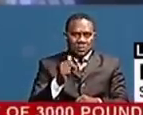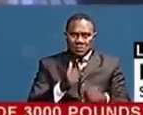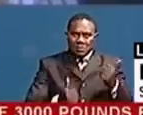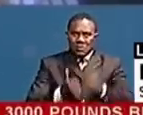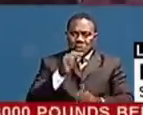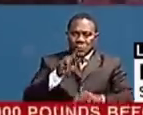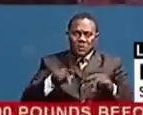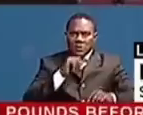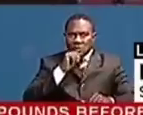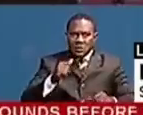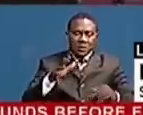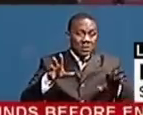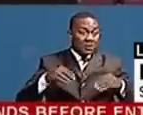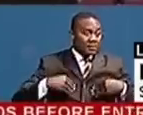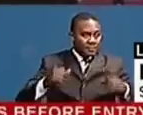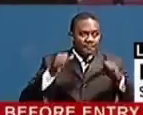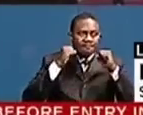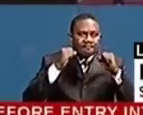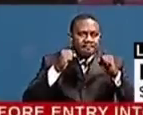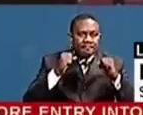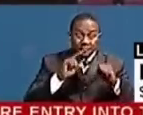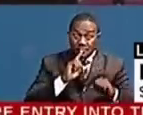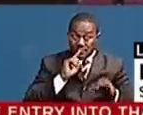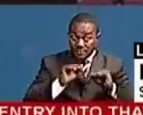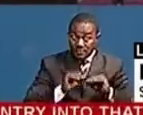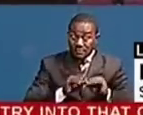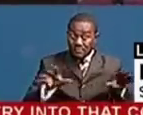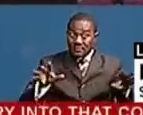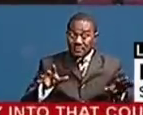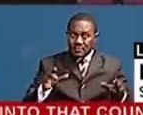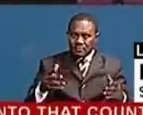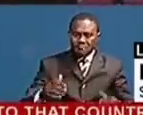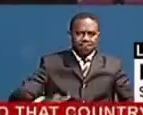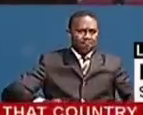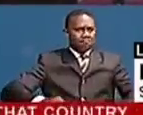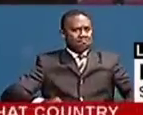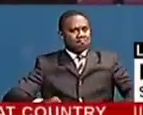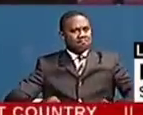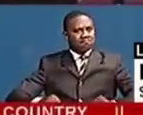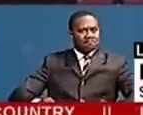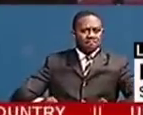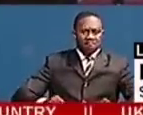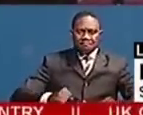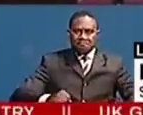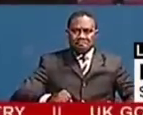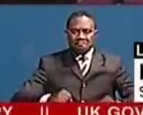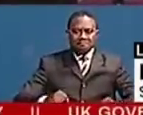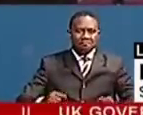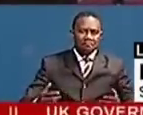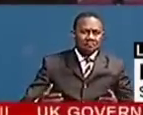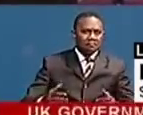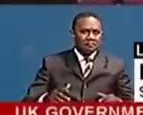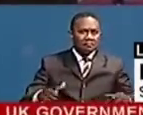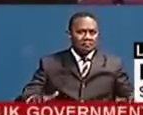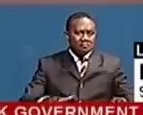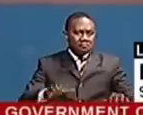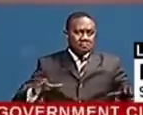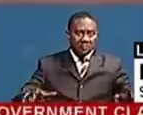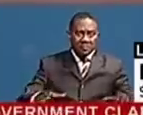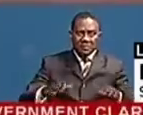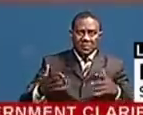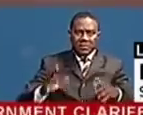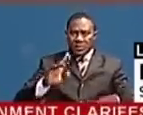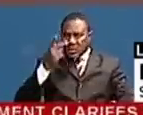seriously. It is quite apparent that a pompous show of private power in the pursuit of the right to engage